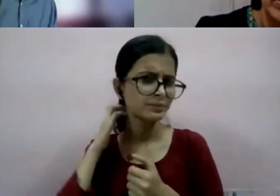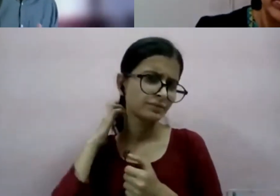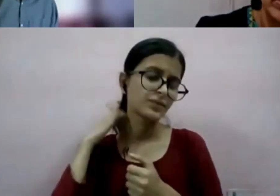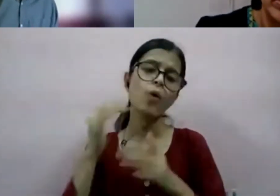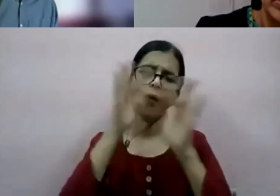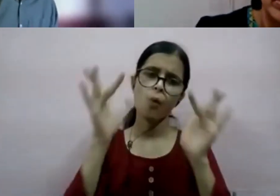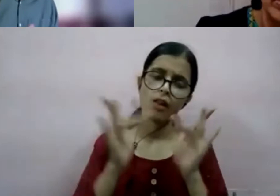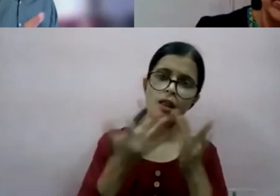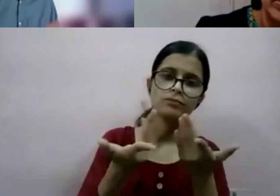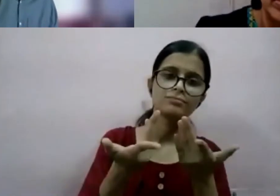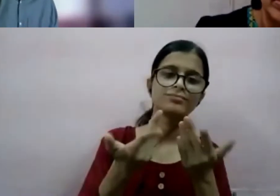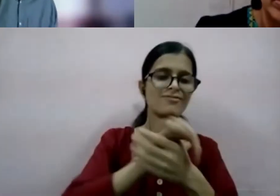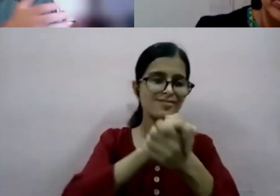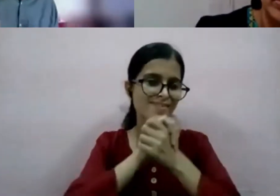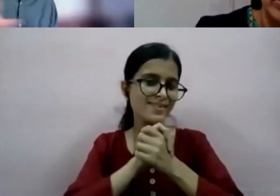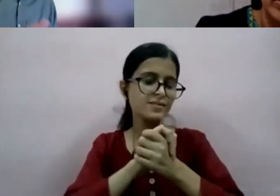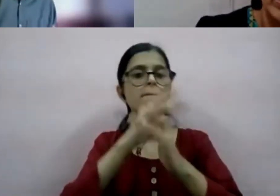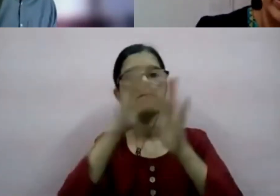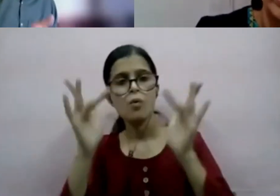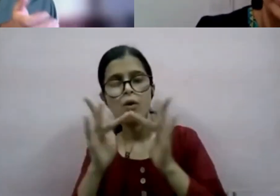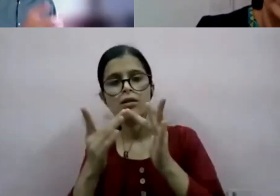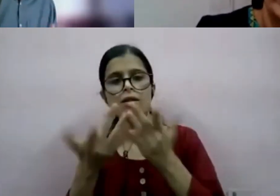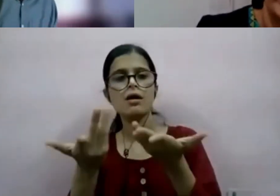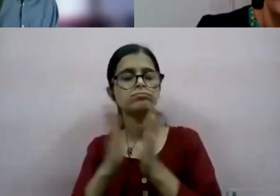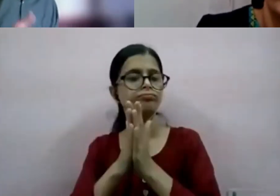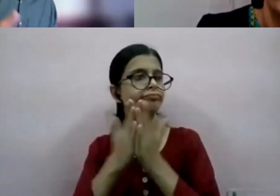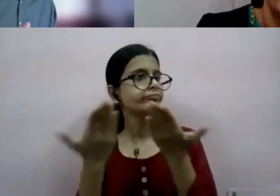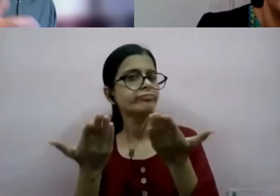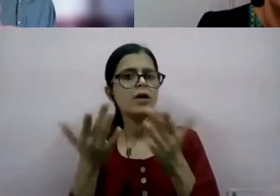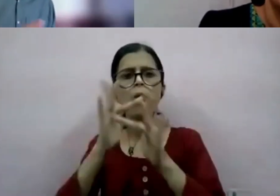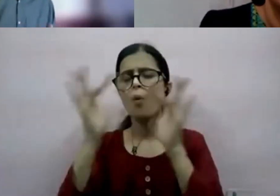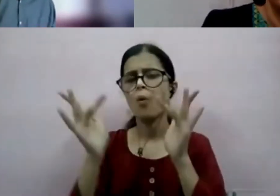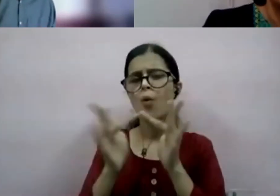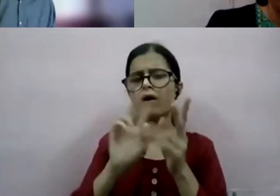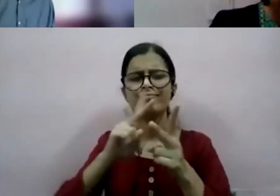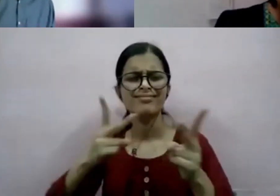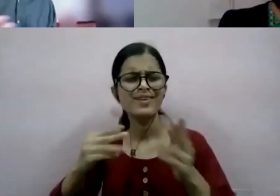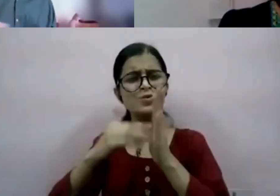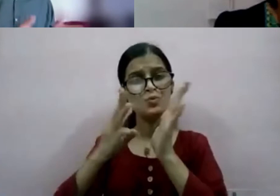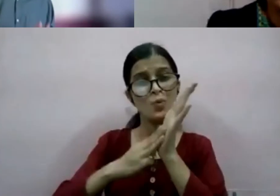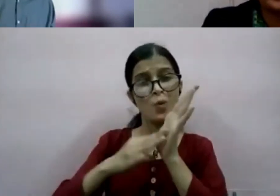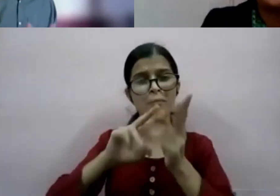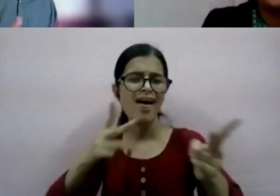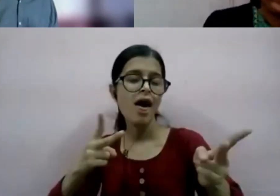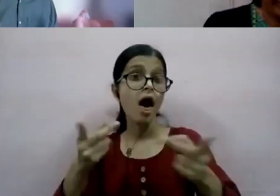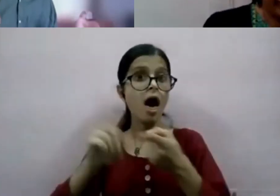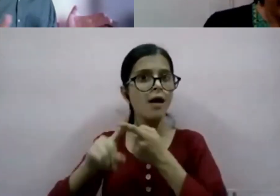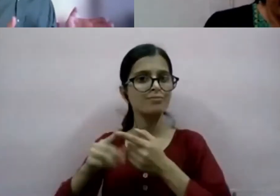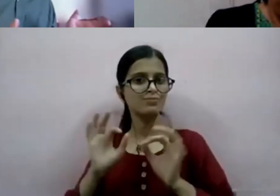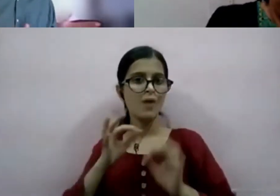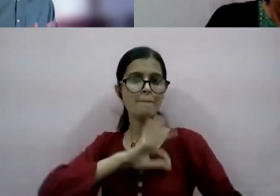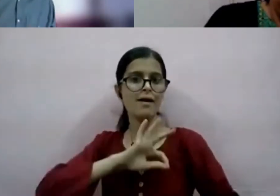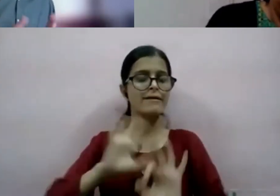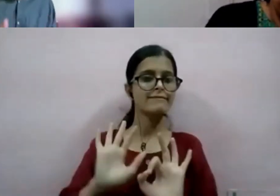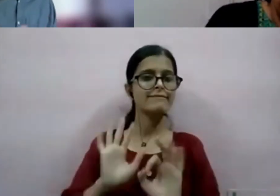online groups, online friendship groups, they ran Zoom groups, they had Zoom karaoke and so on. But I think that was